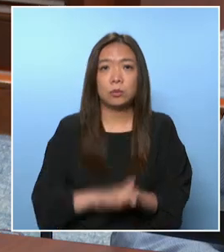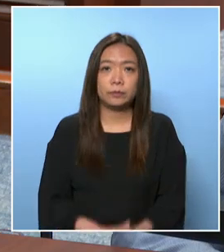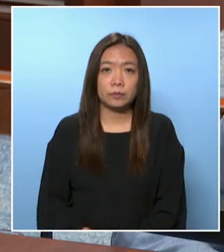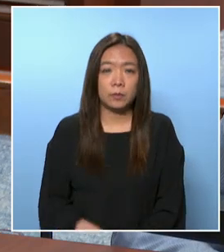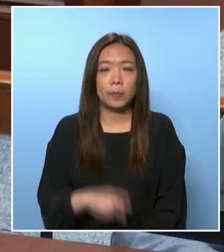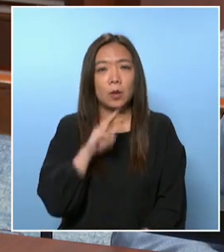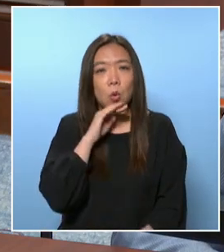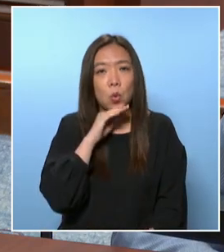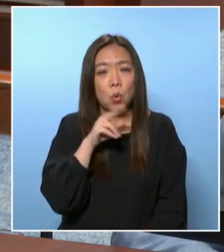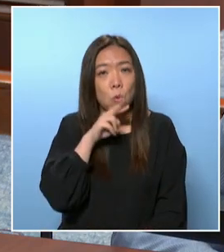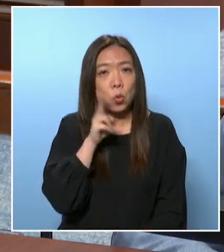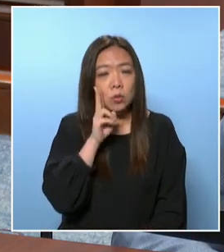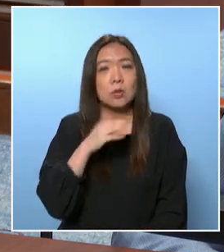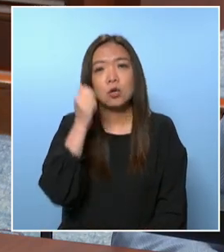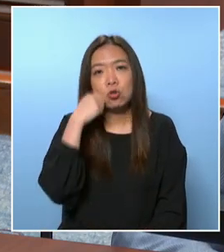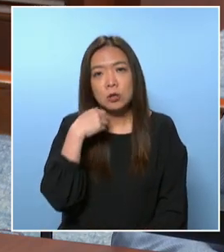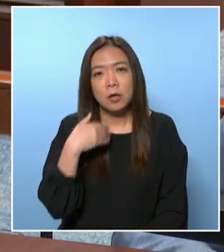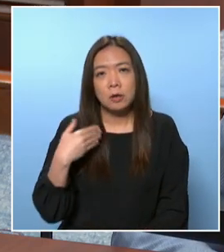good longevity.